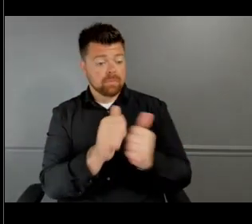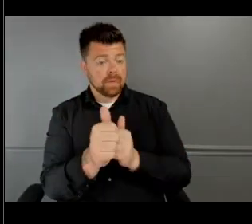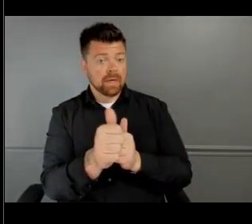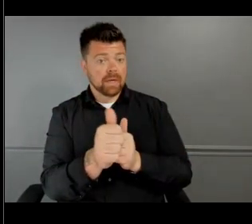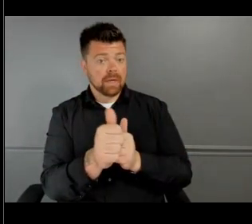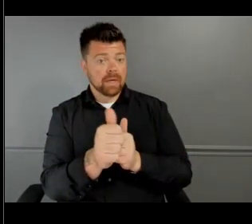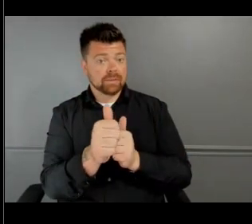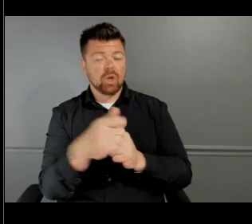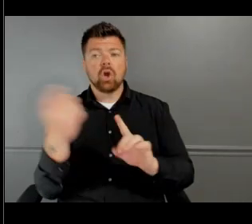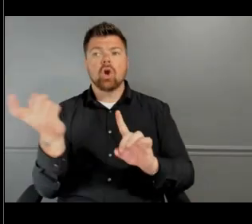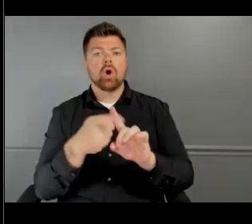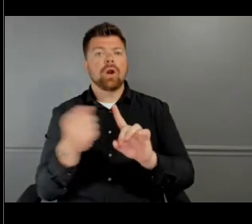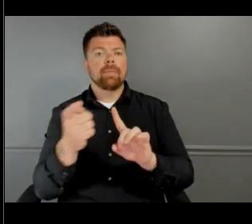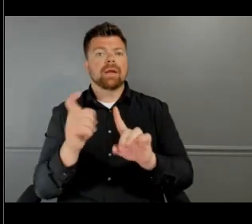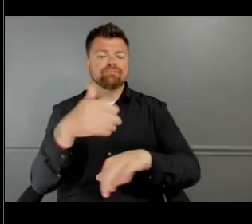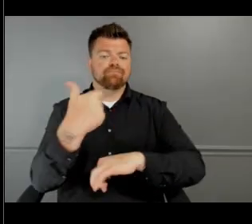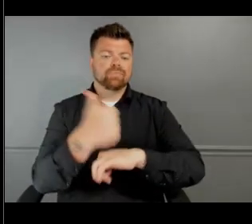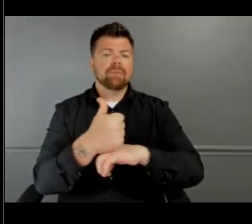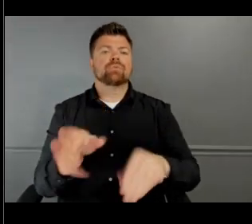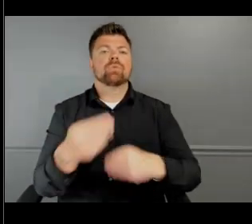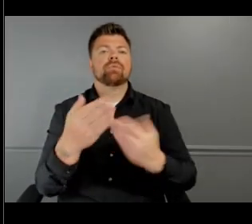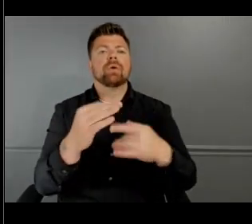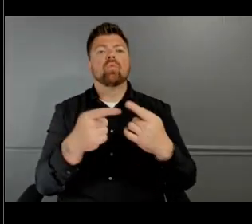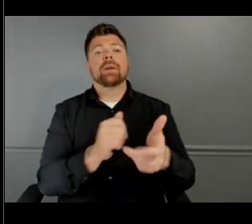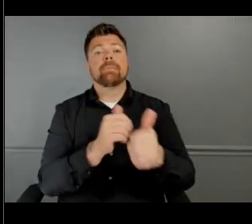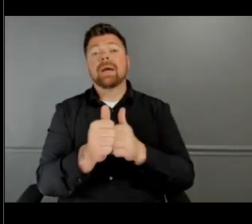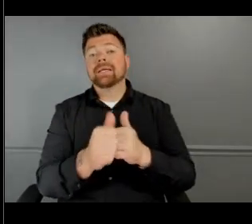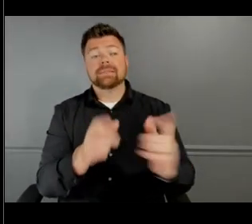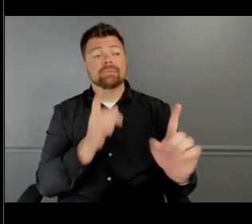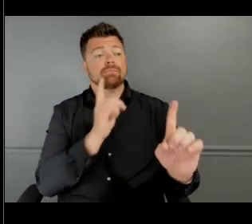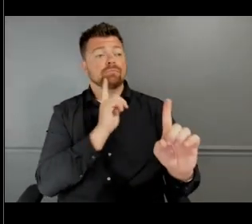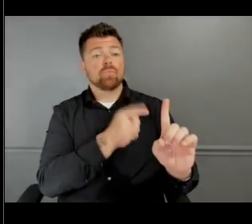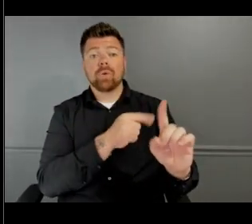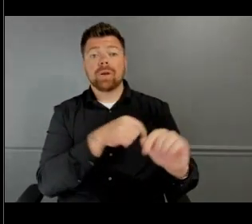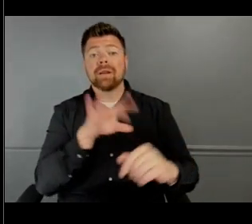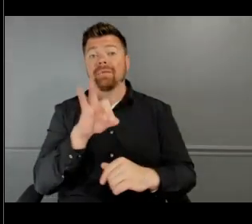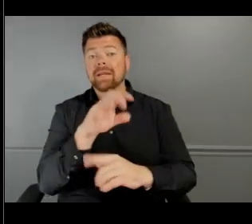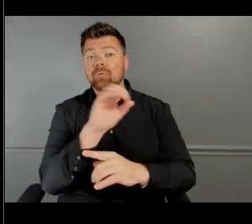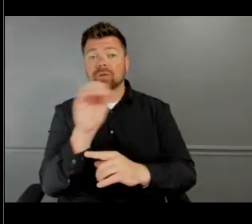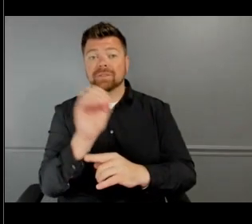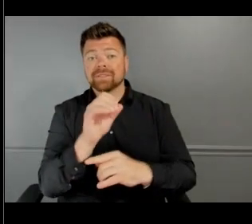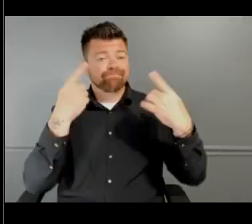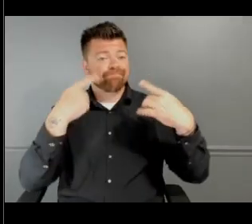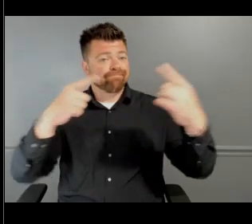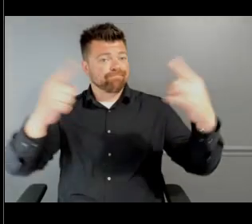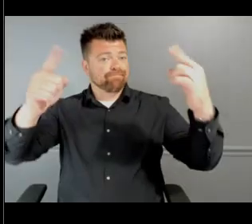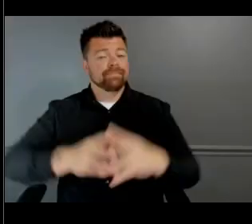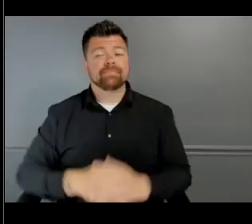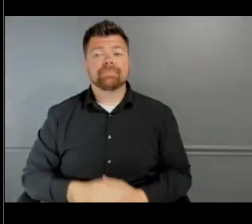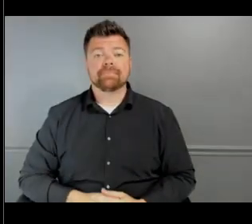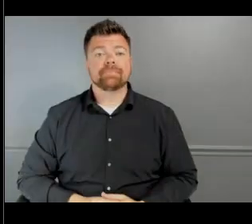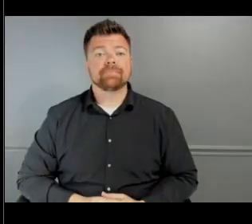are automatically issued when a passing score of 80% is achieved.